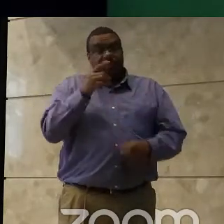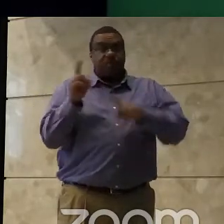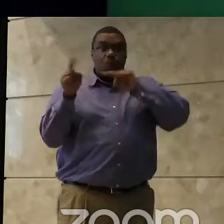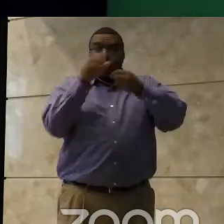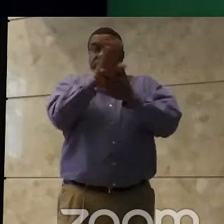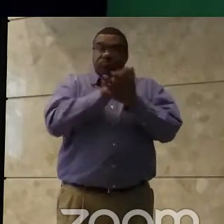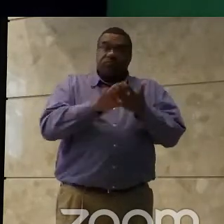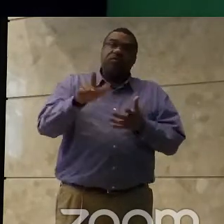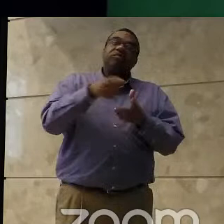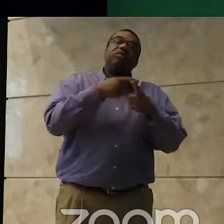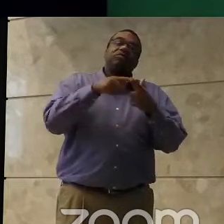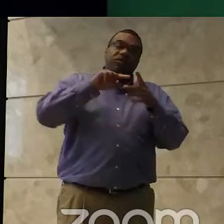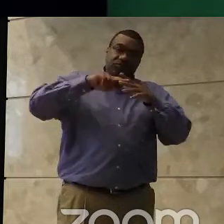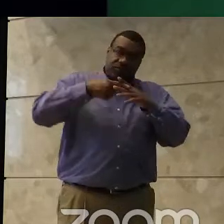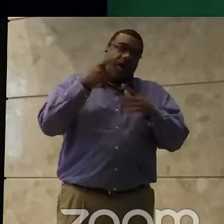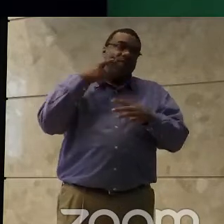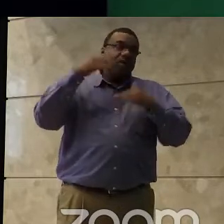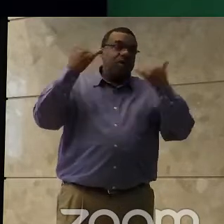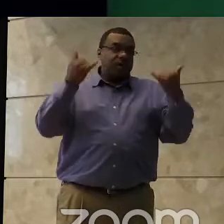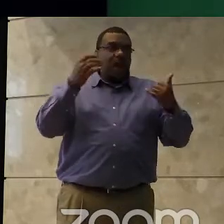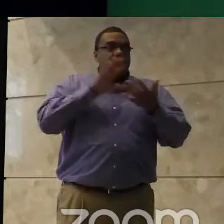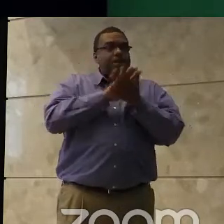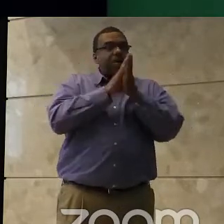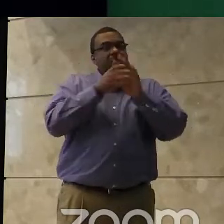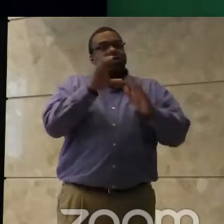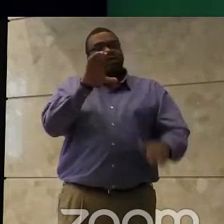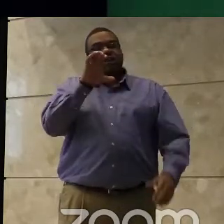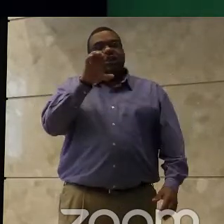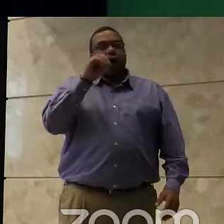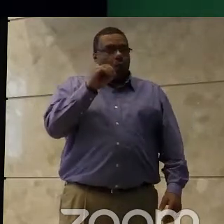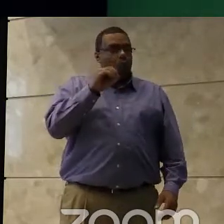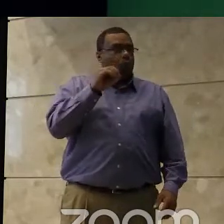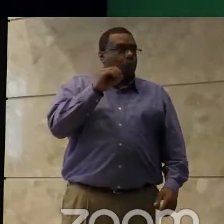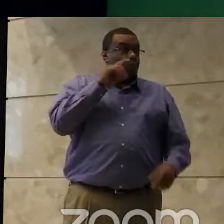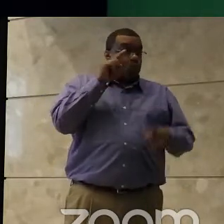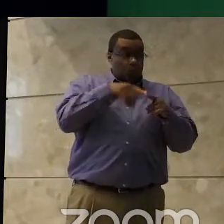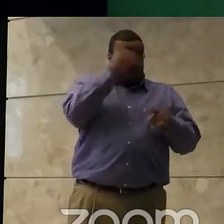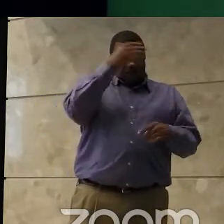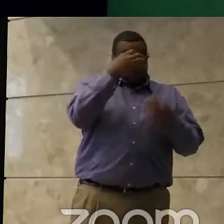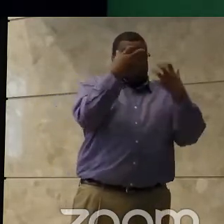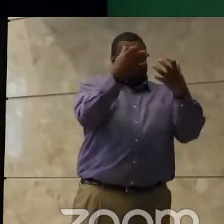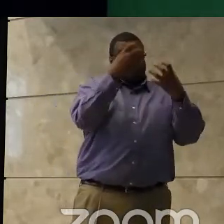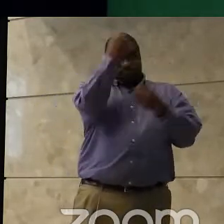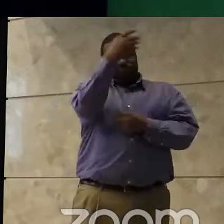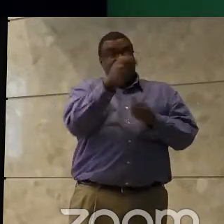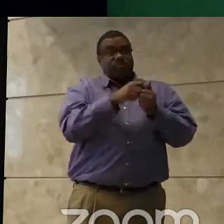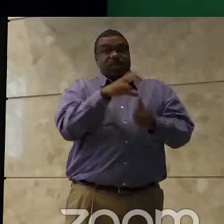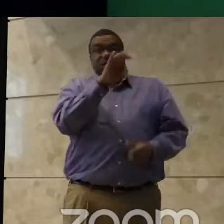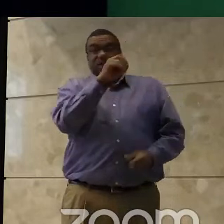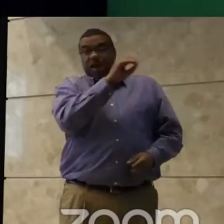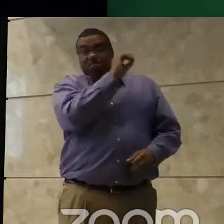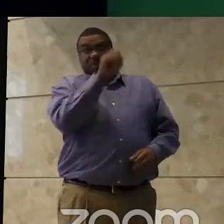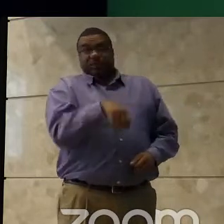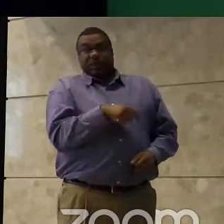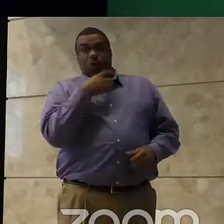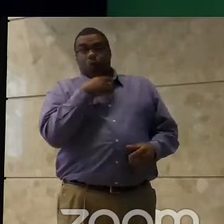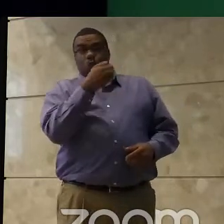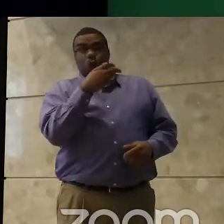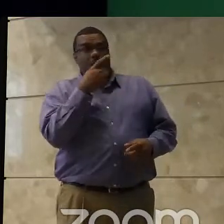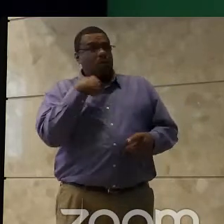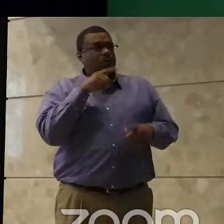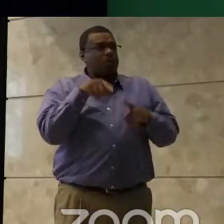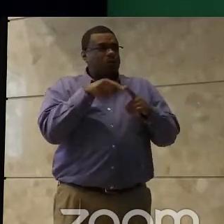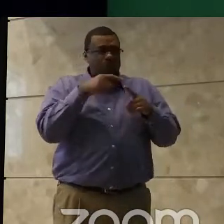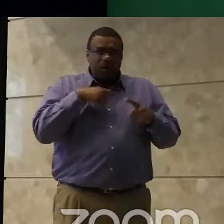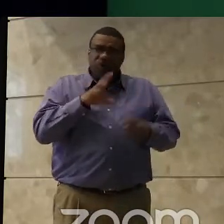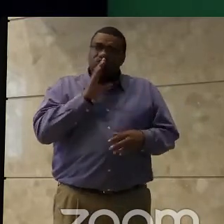that led to my now being a CEO. So when he said to this audience that was 90-some% white, when he talks about